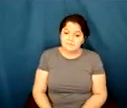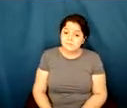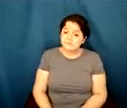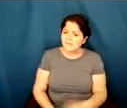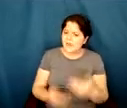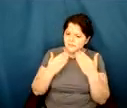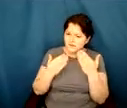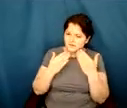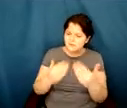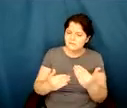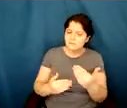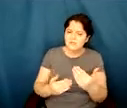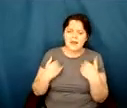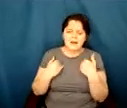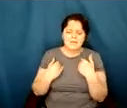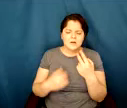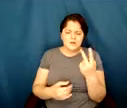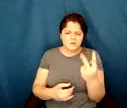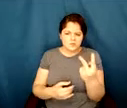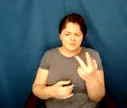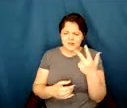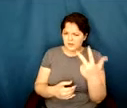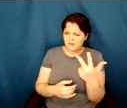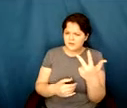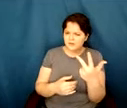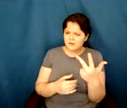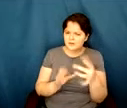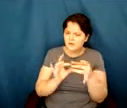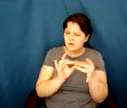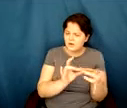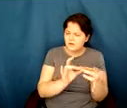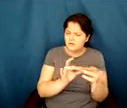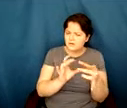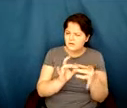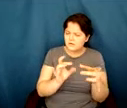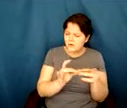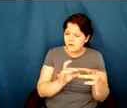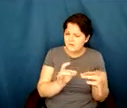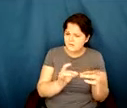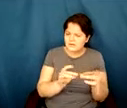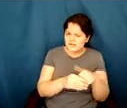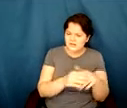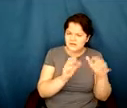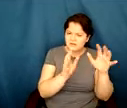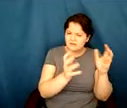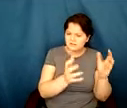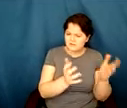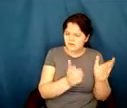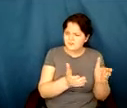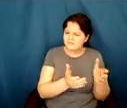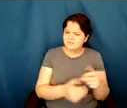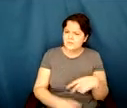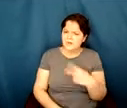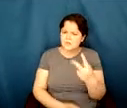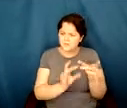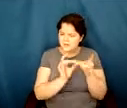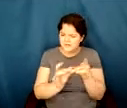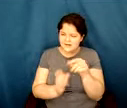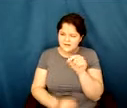Thank you. So we have three comments in the chat, but two are related, so we can start with those. Dave says, one big